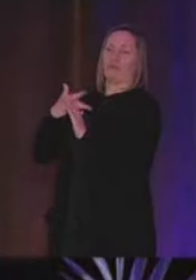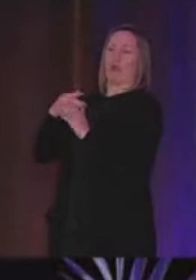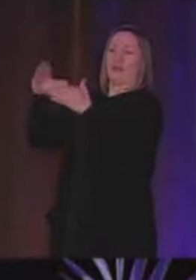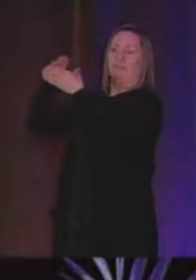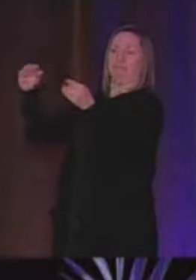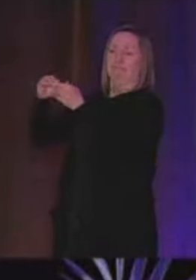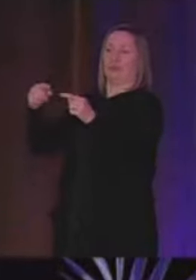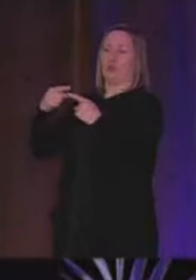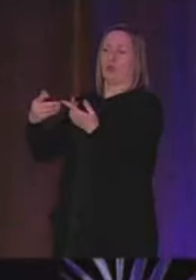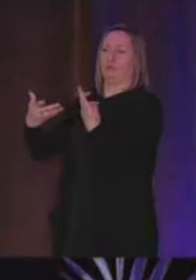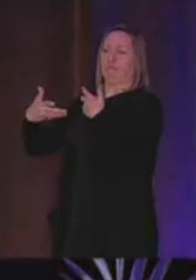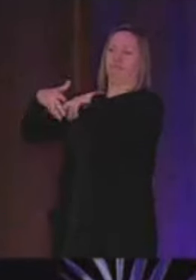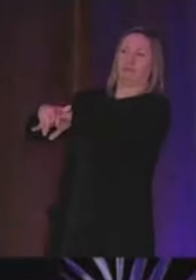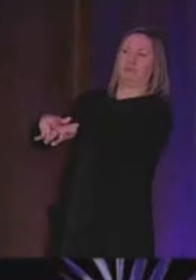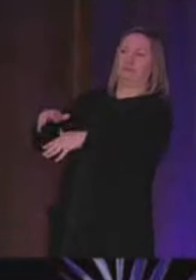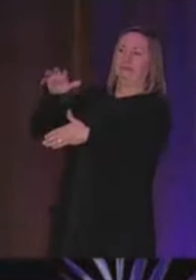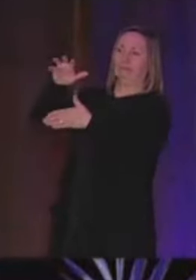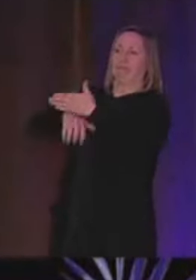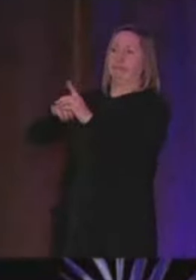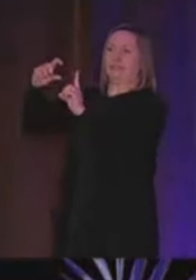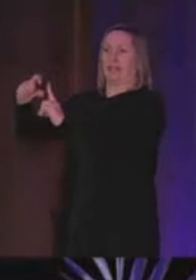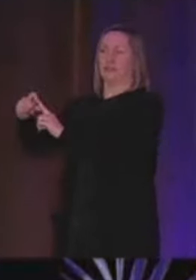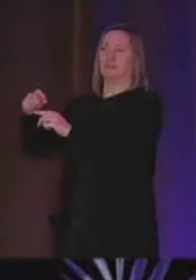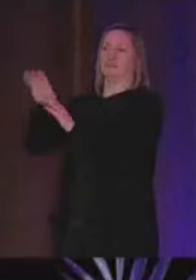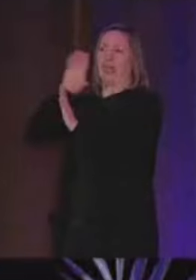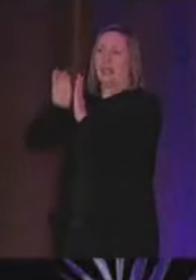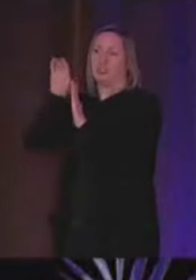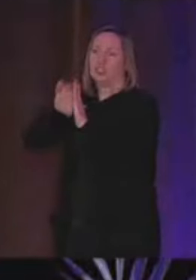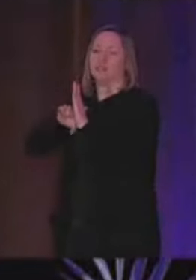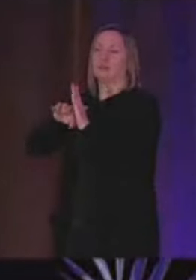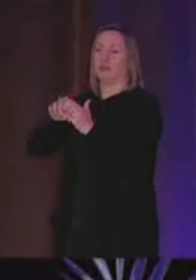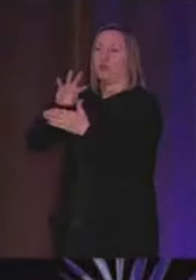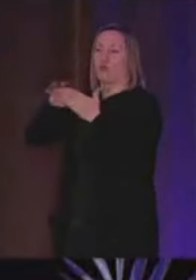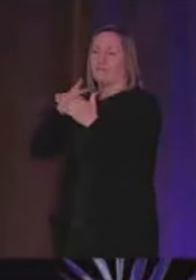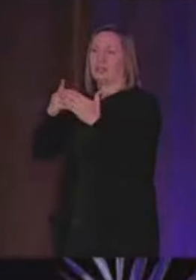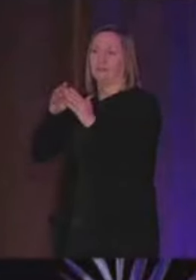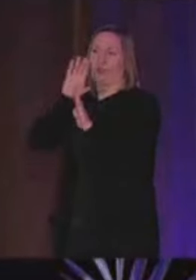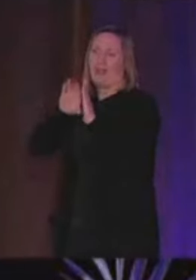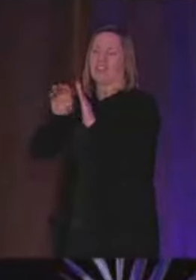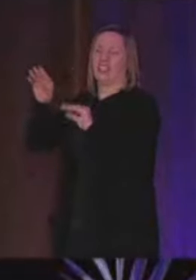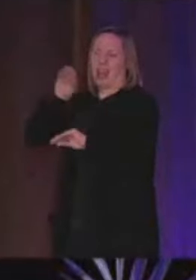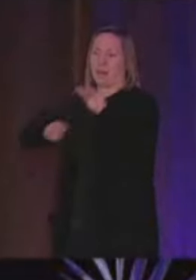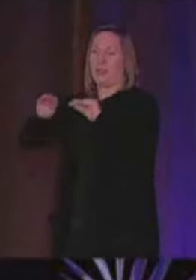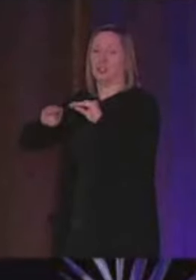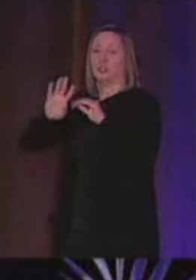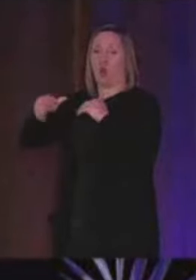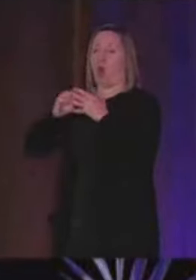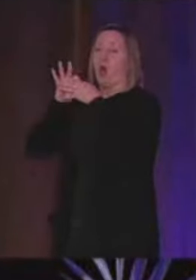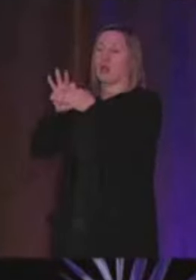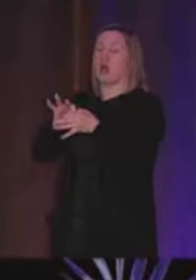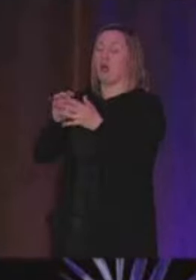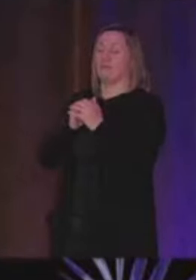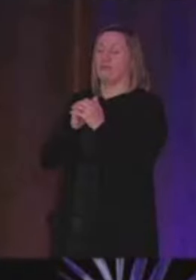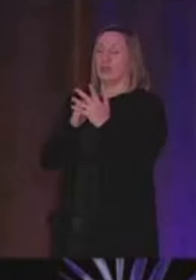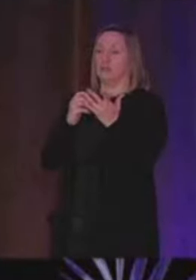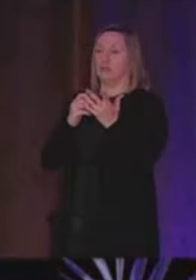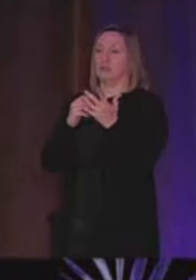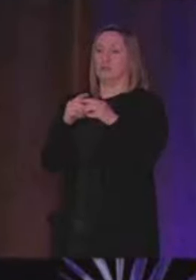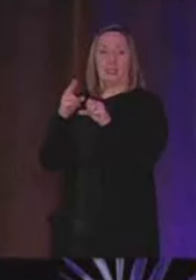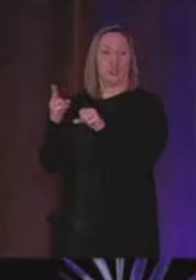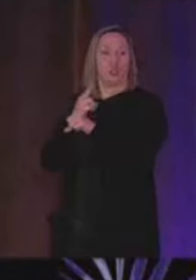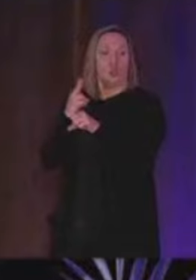a combination of text, images, graphics, and animations, all of which are revealed or triggered as the